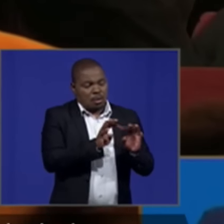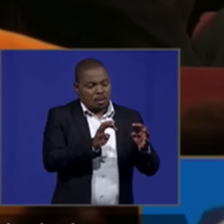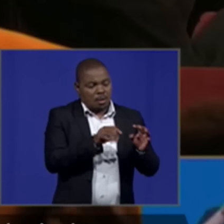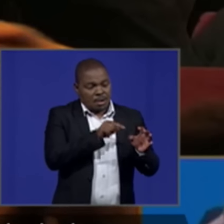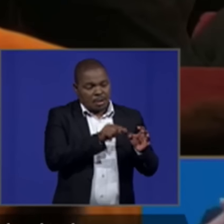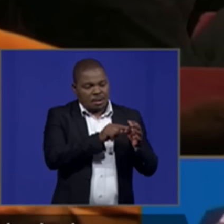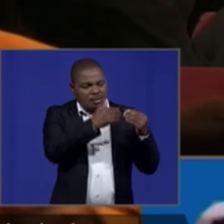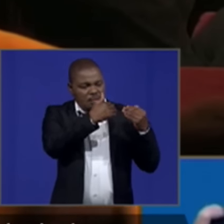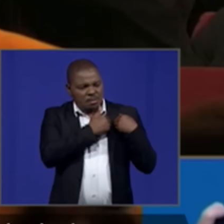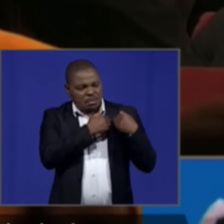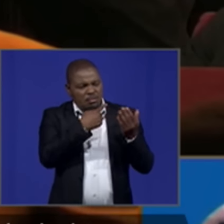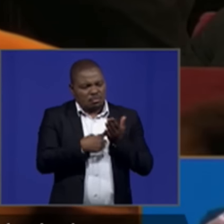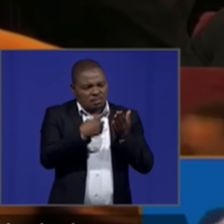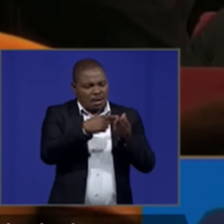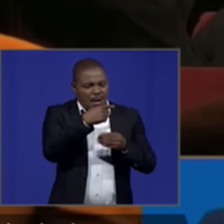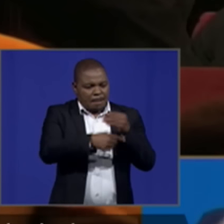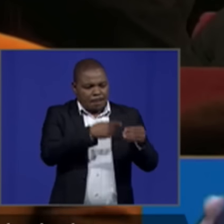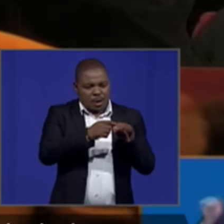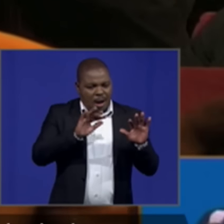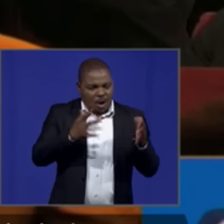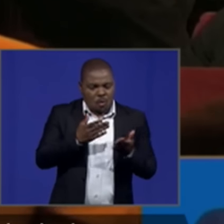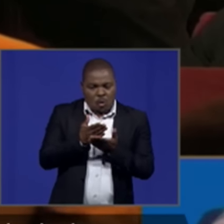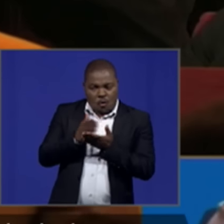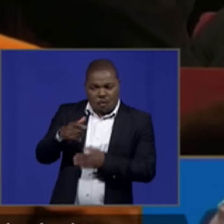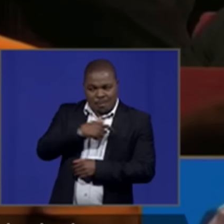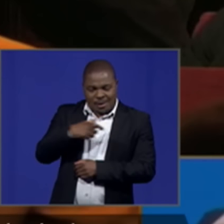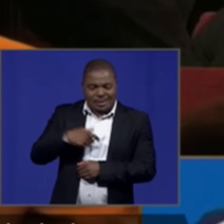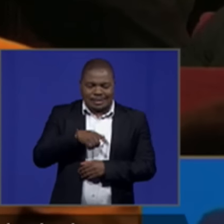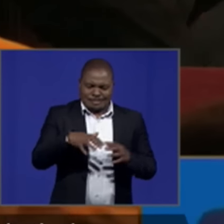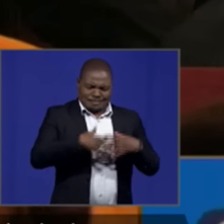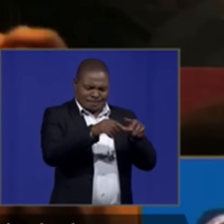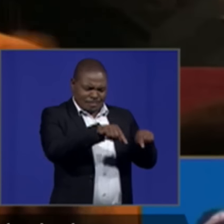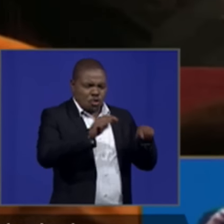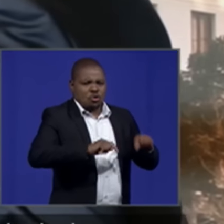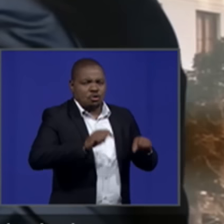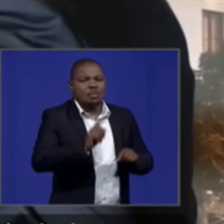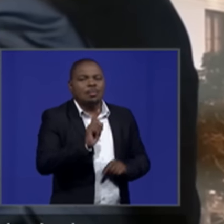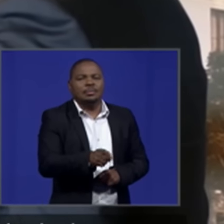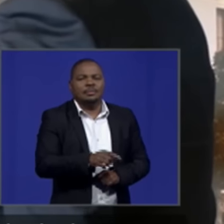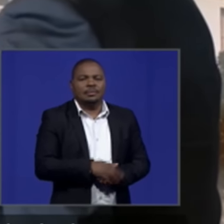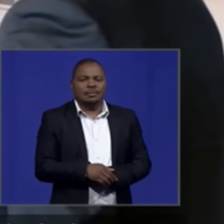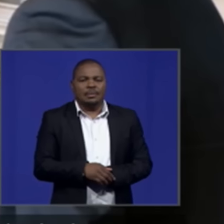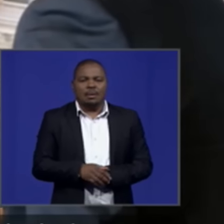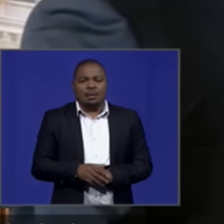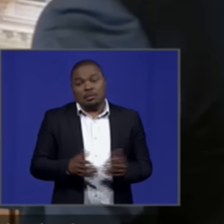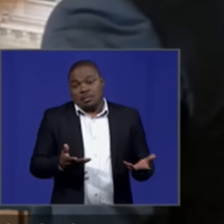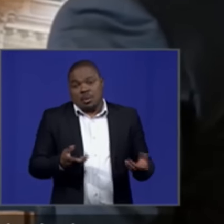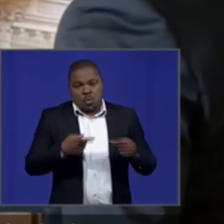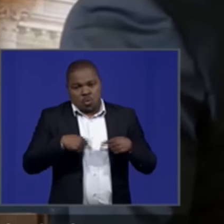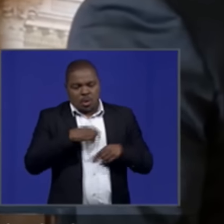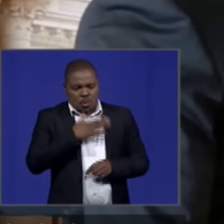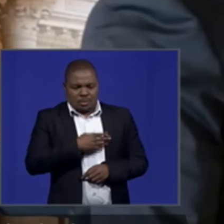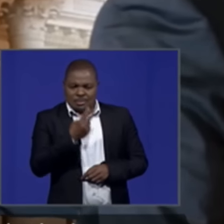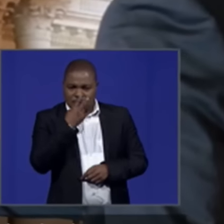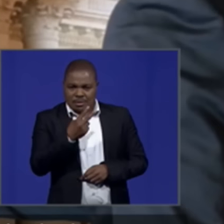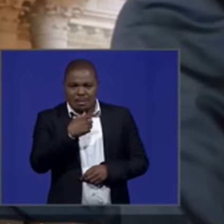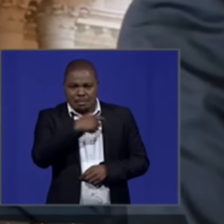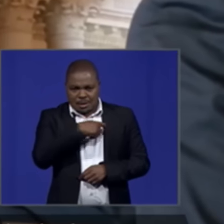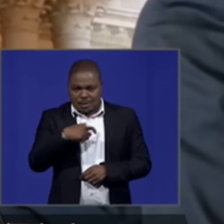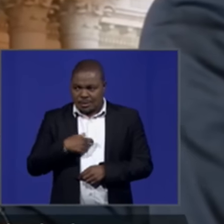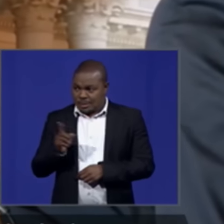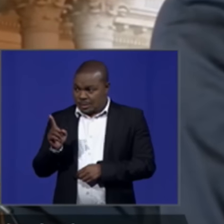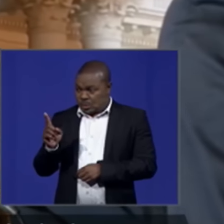a go tlosiwa ga moporesidente mo setilong e tlhomiwe ka bonako. Well, we would very much like to see the President take